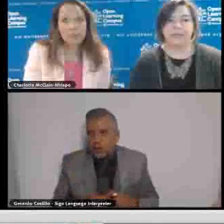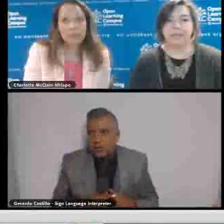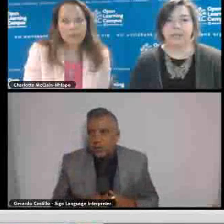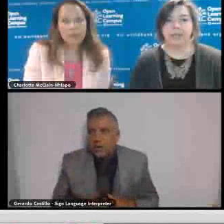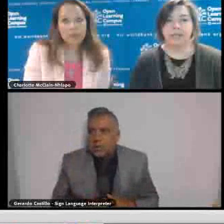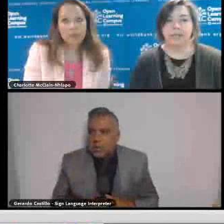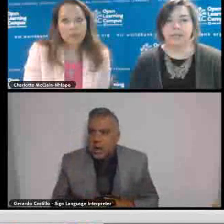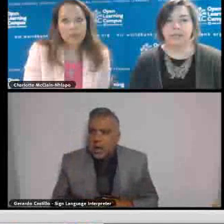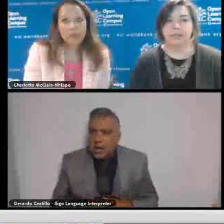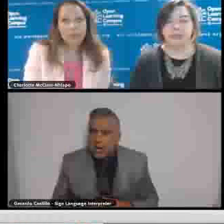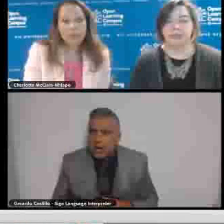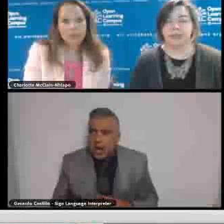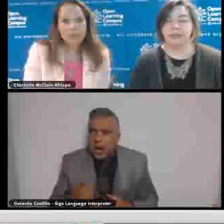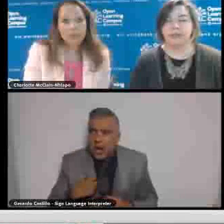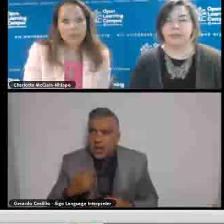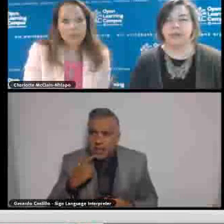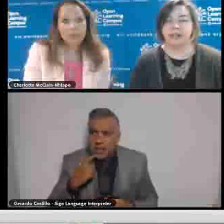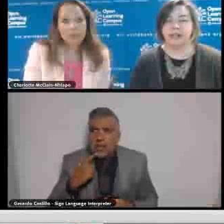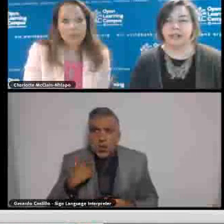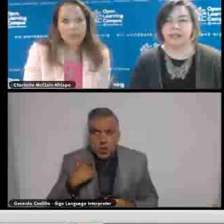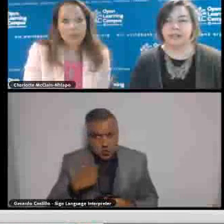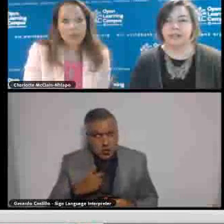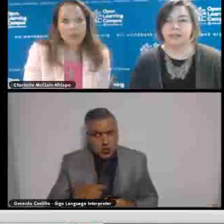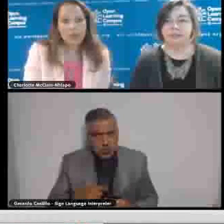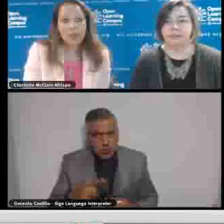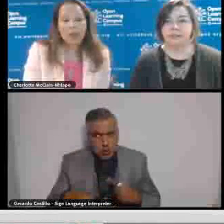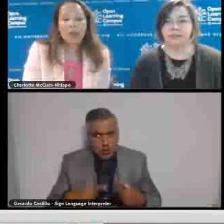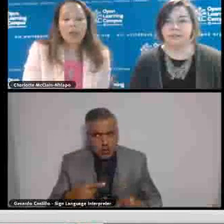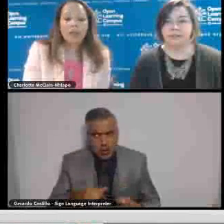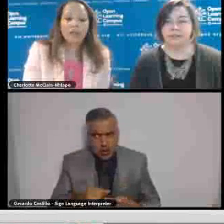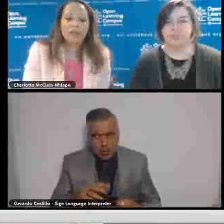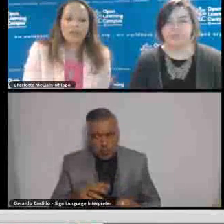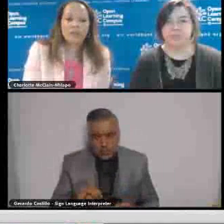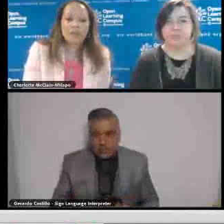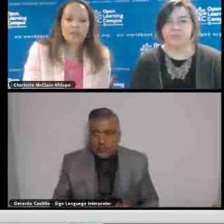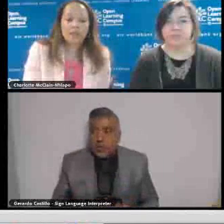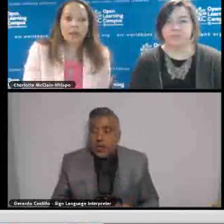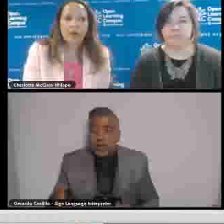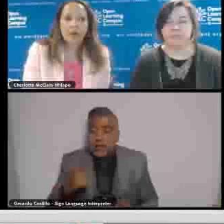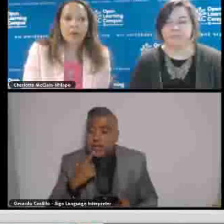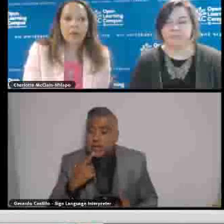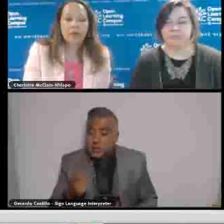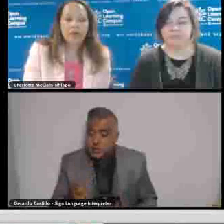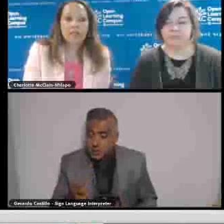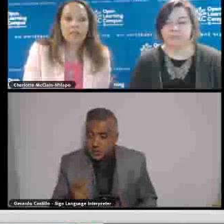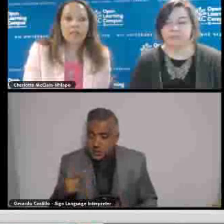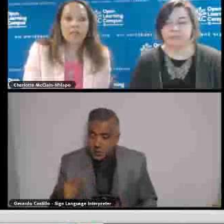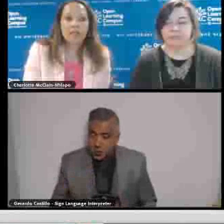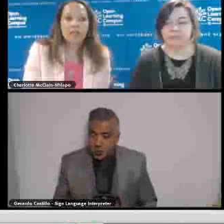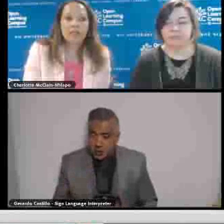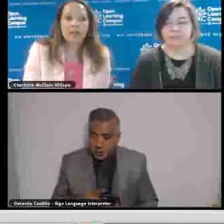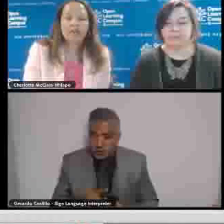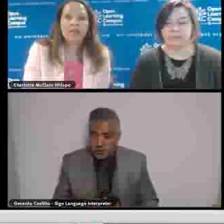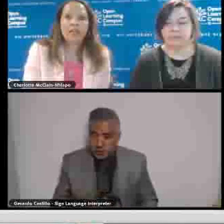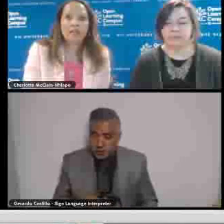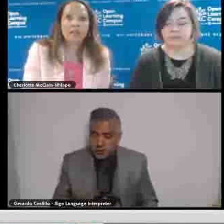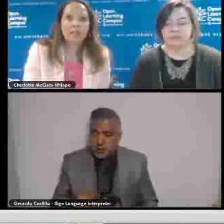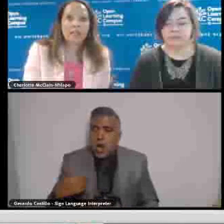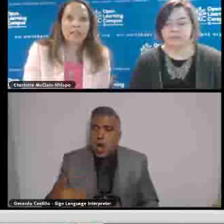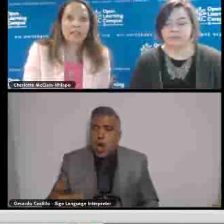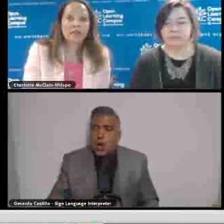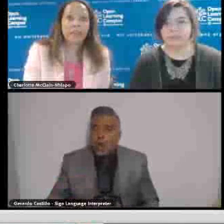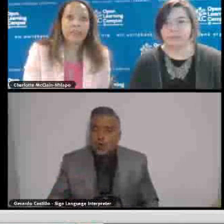think absolutely we should be going in that direction. And I think the interesting point related to that is that often after a